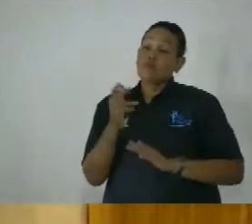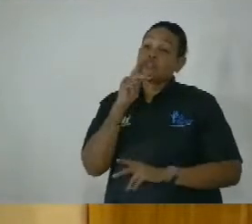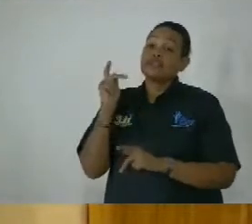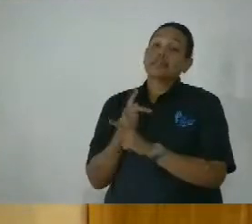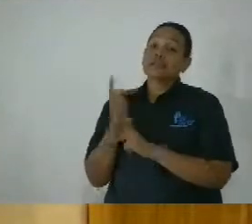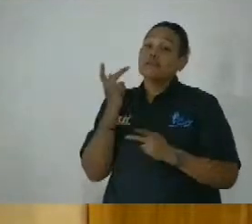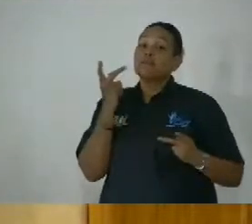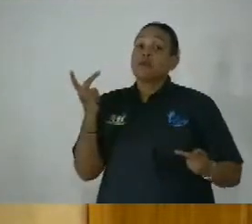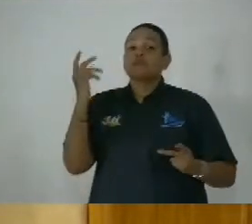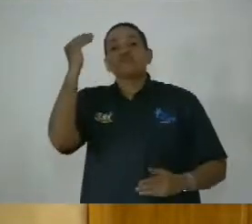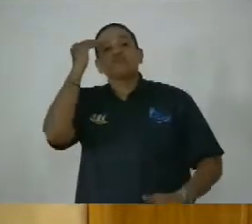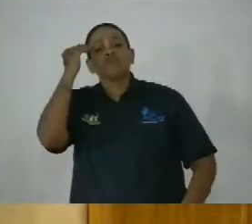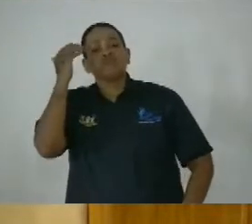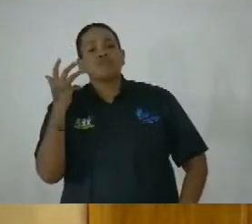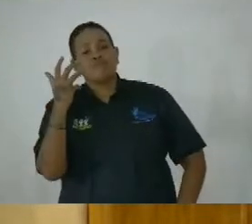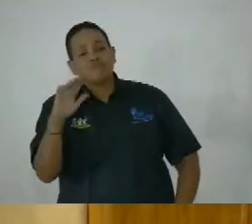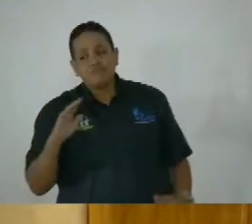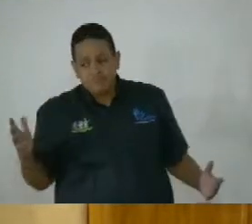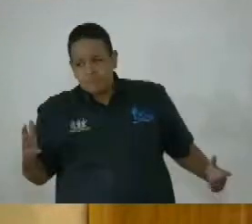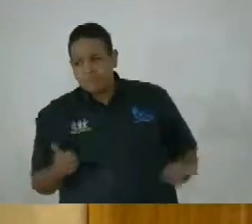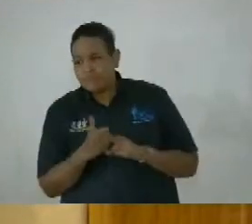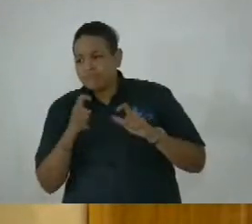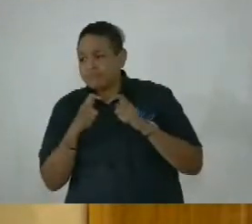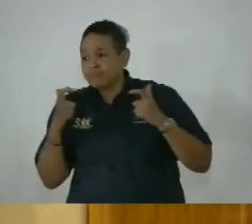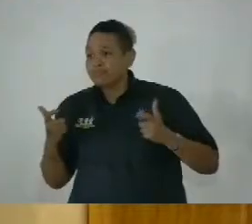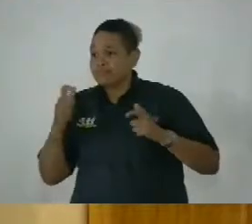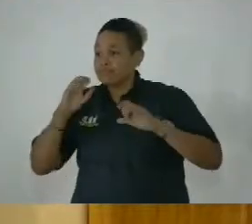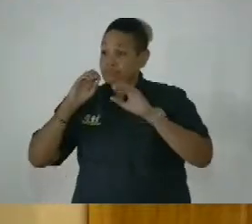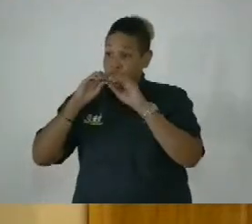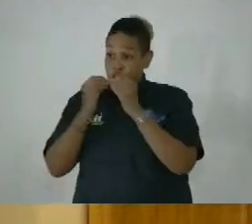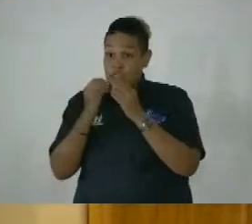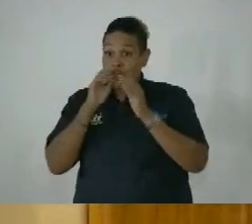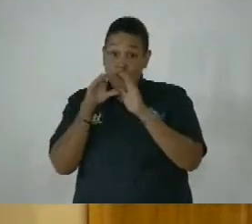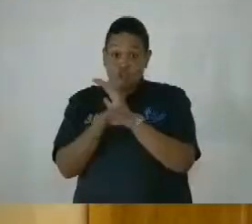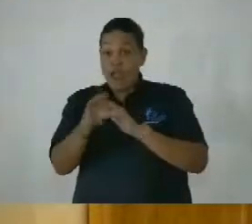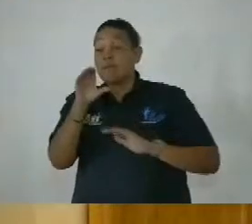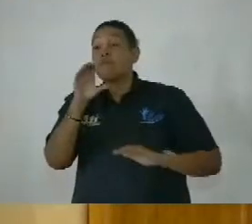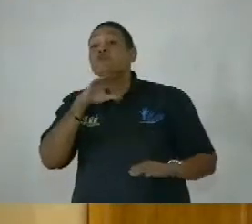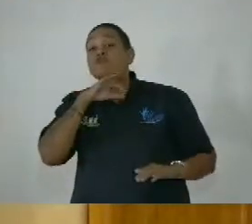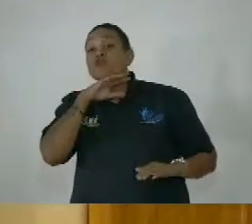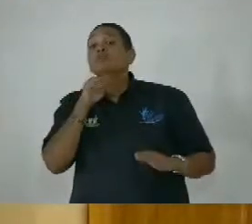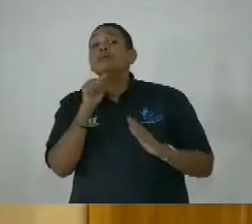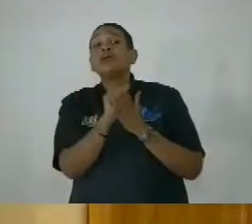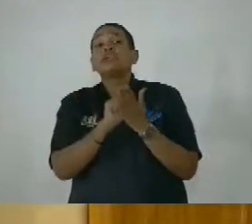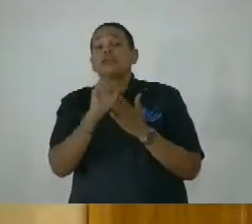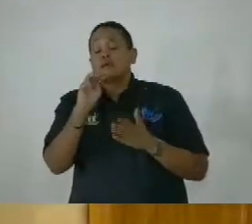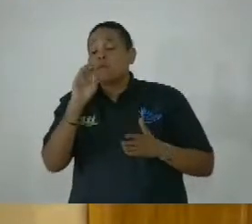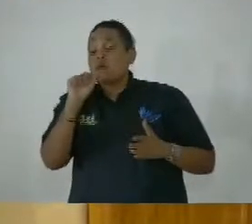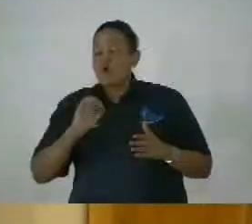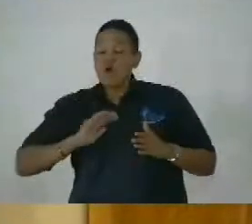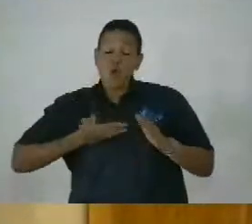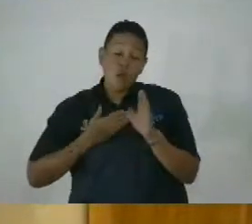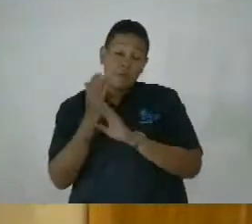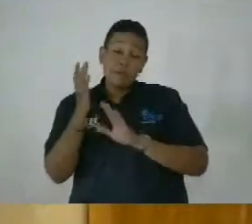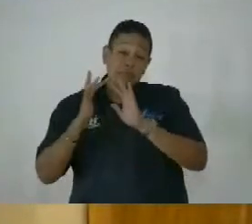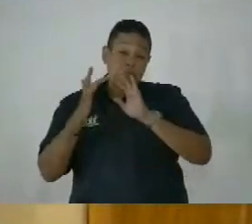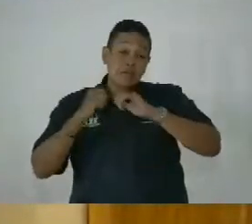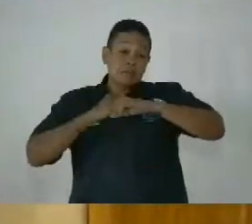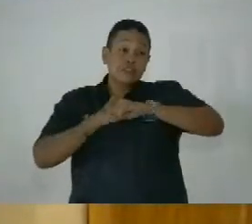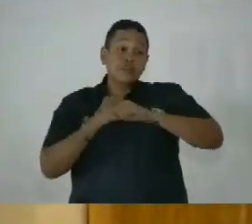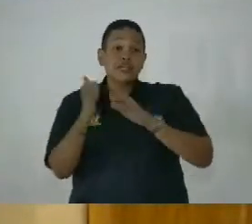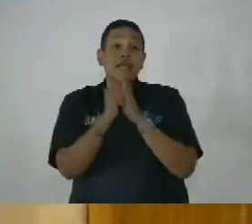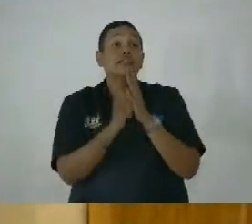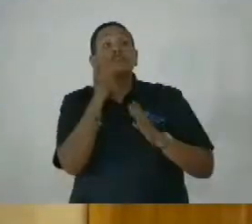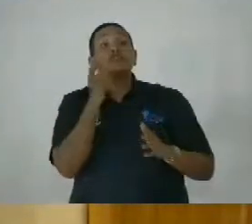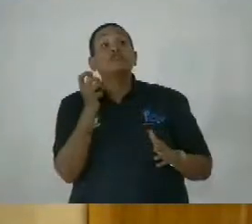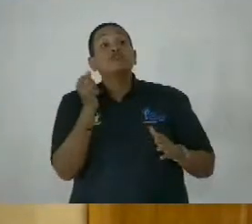public alert. The major organized crime and anti-corruption agency, our premier cybersecurity agency, recently received